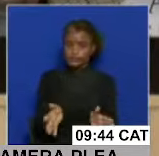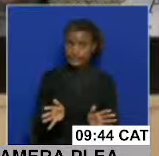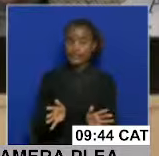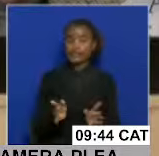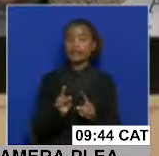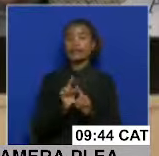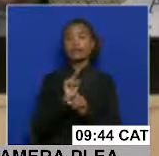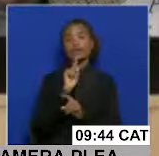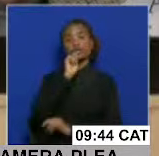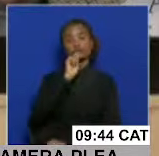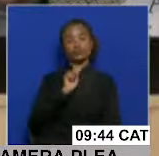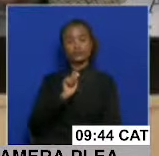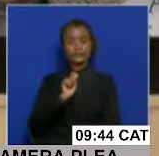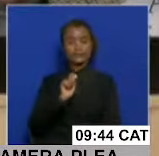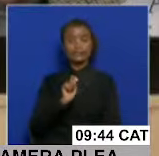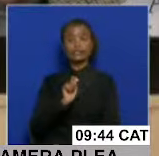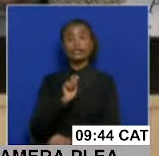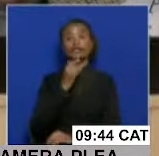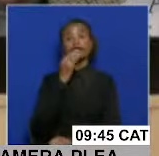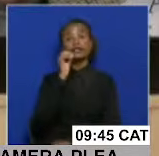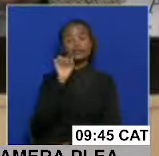right hand and say, so help me God.